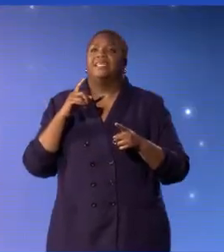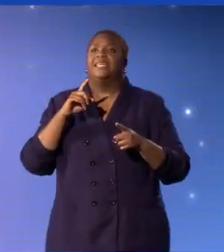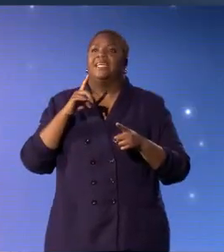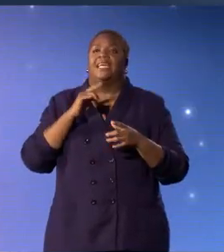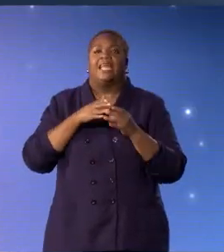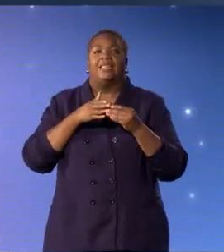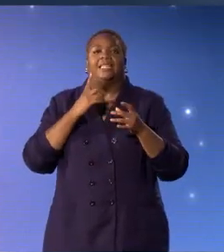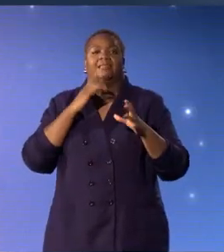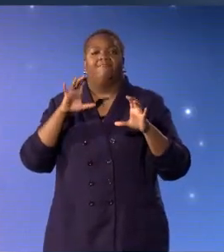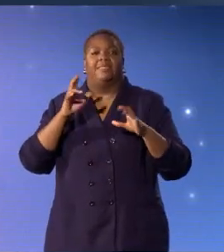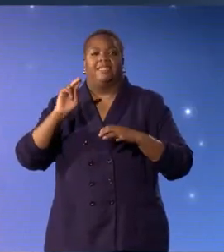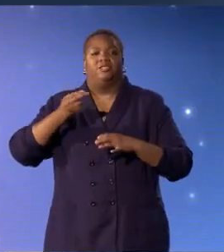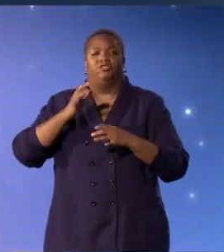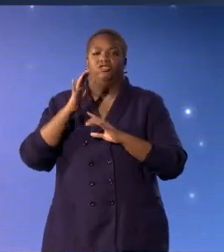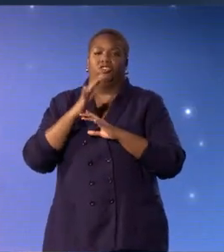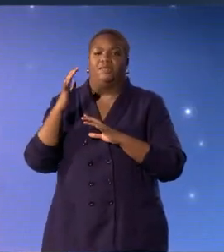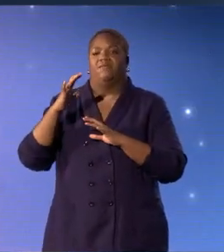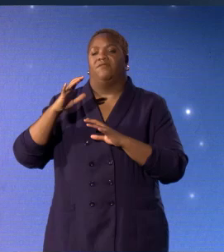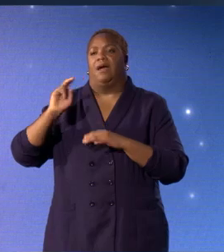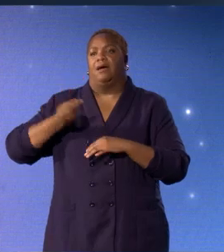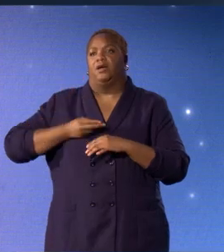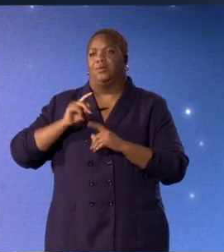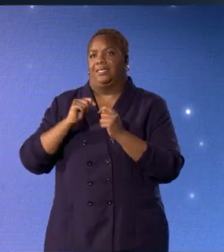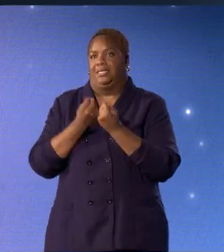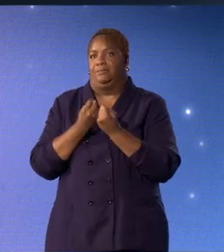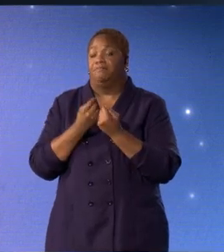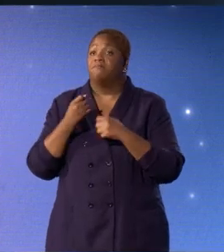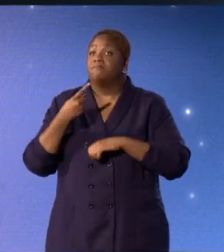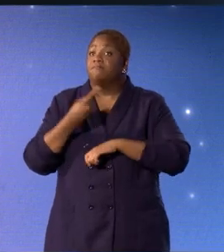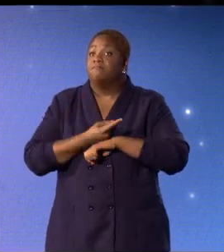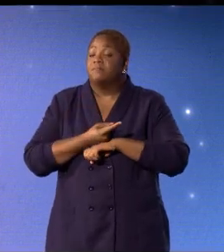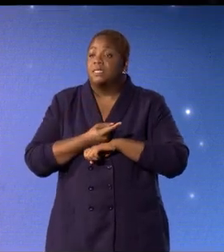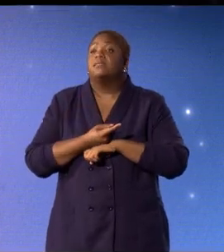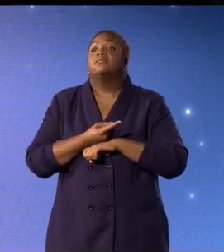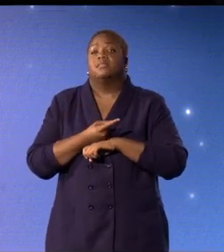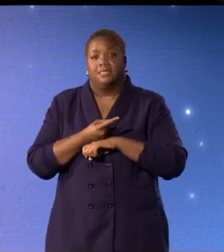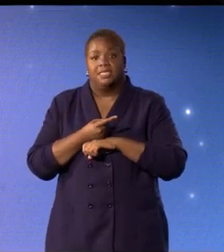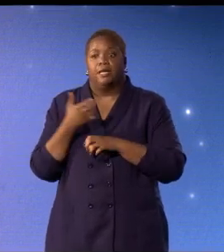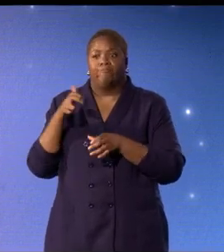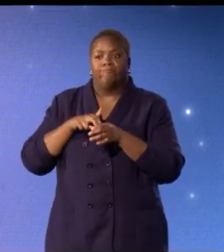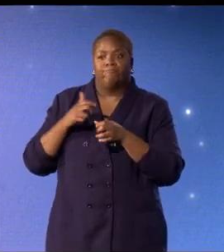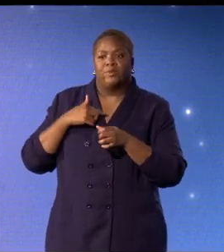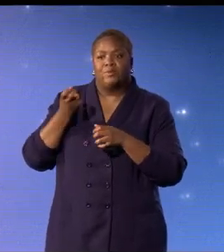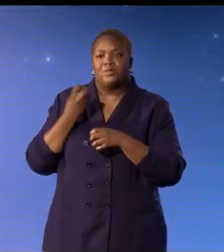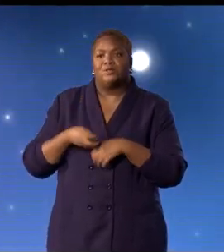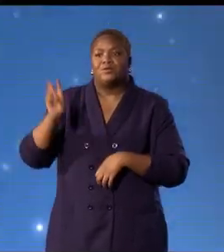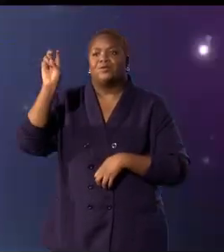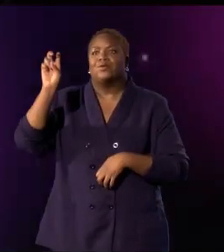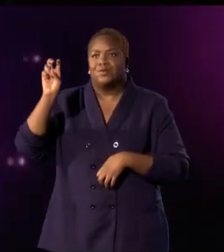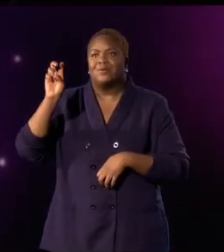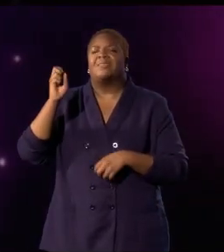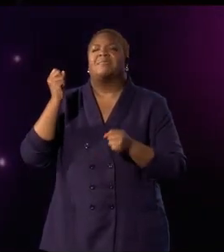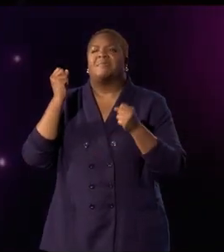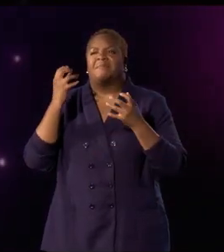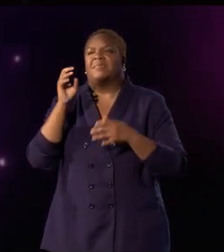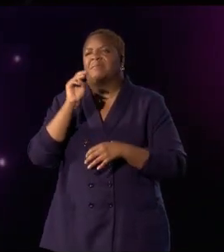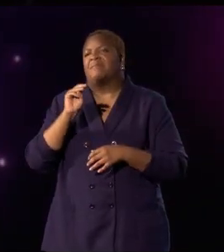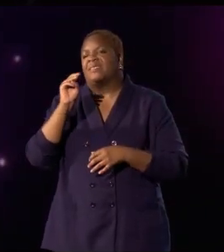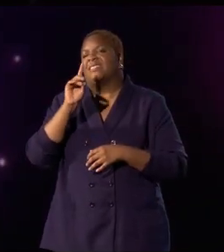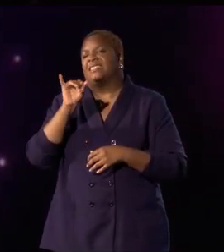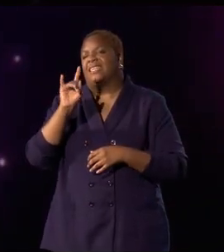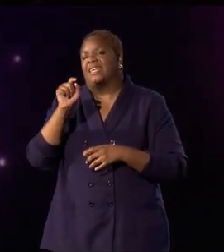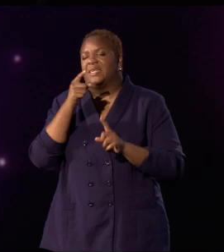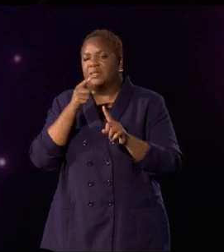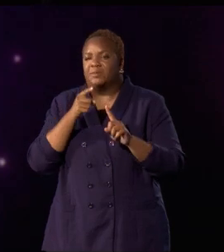Thank you so much. Today, I invite you to embark with me on a journey through millions of data points, each